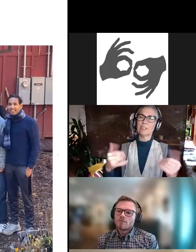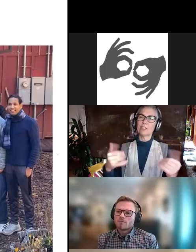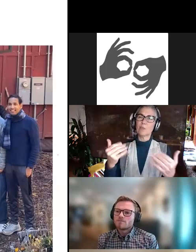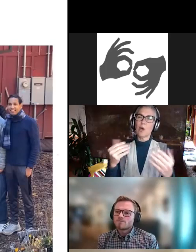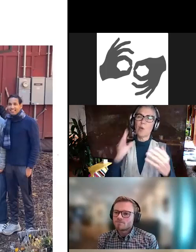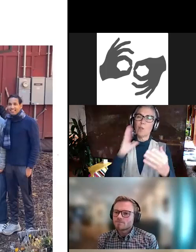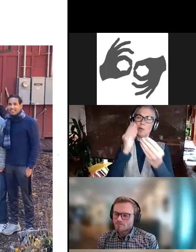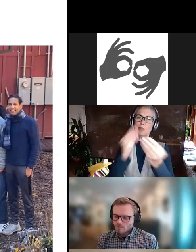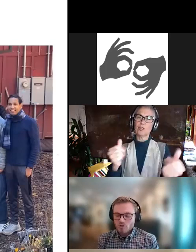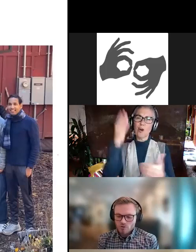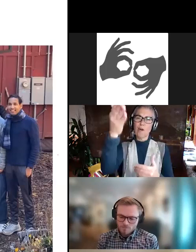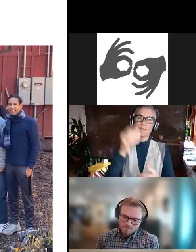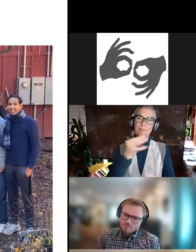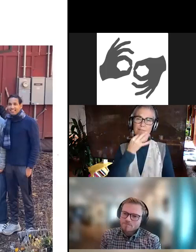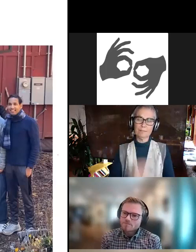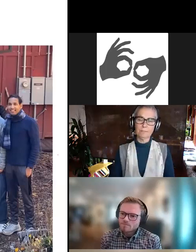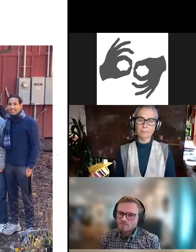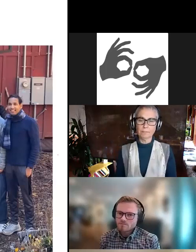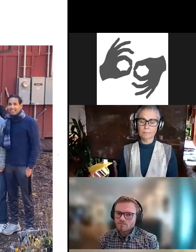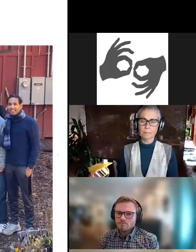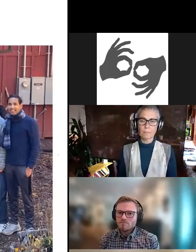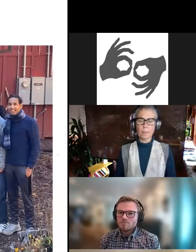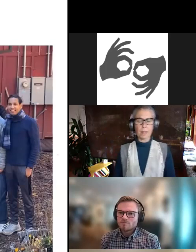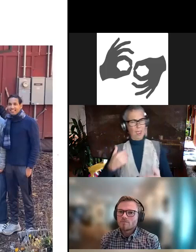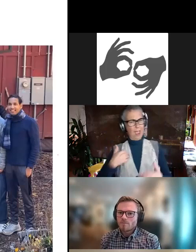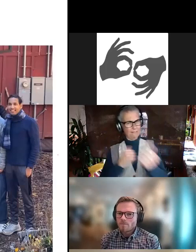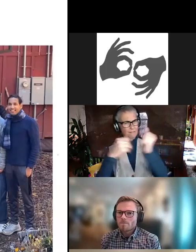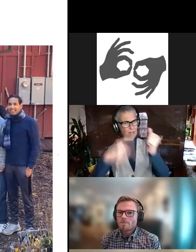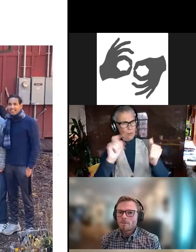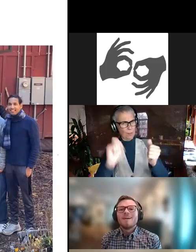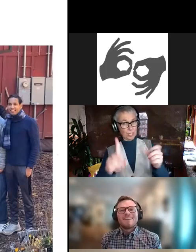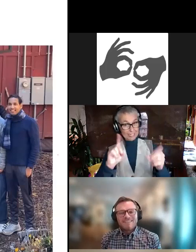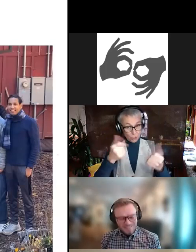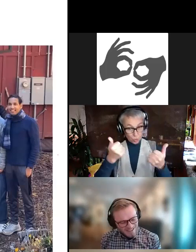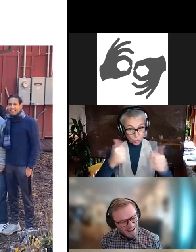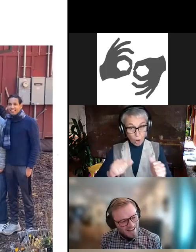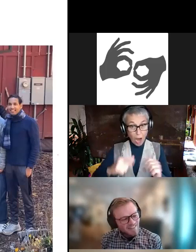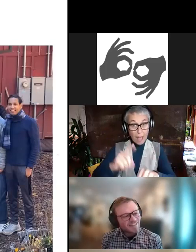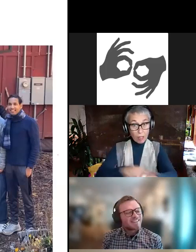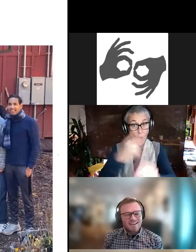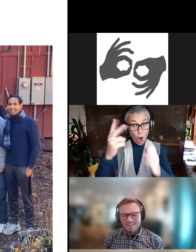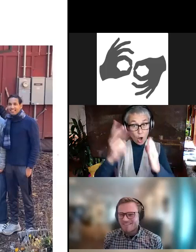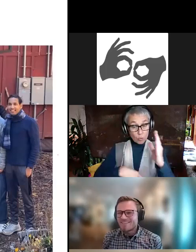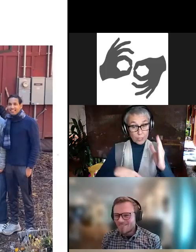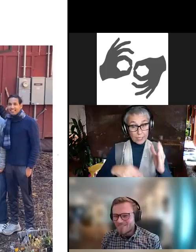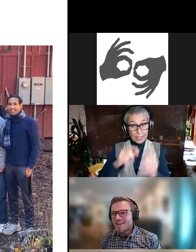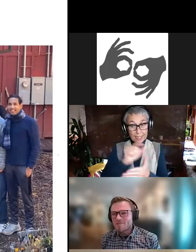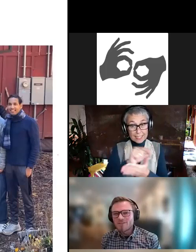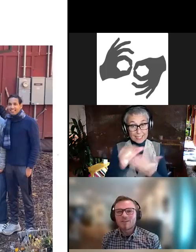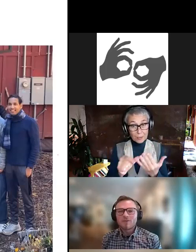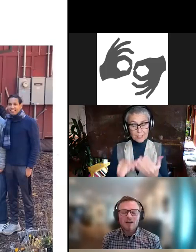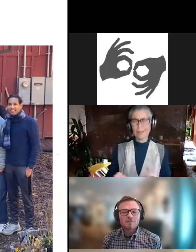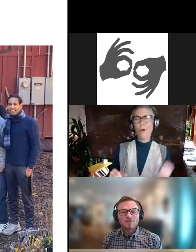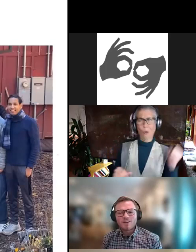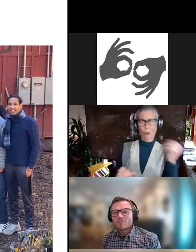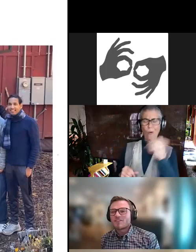May I ask a follow-up question? And that is, have you tried the long read sequencing? Yeah, that's